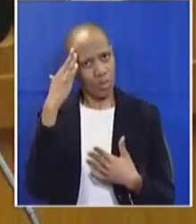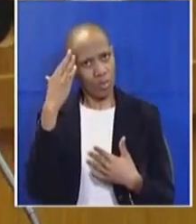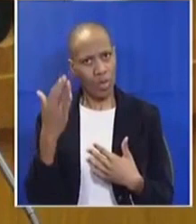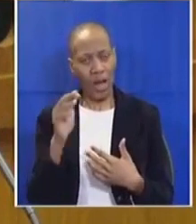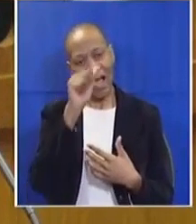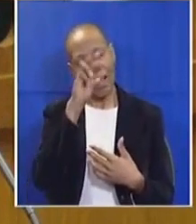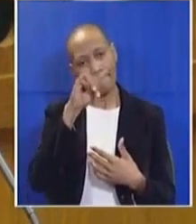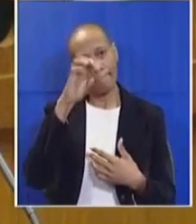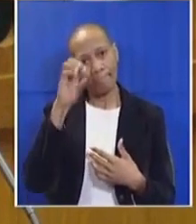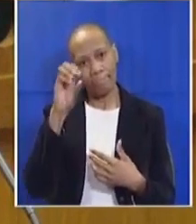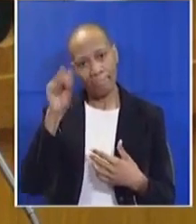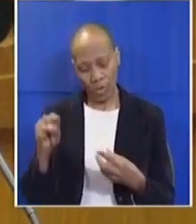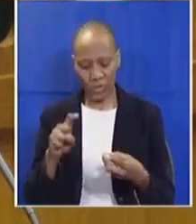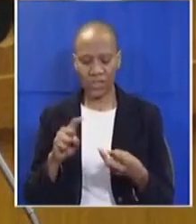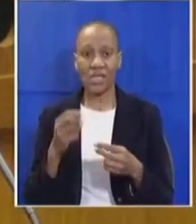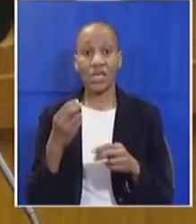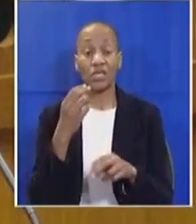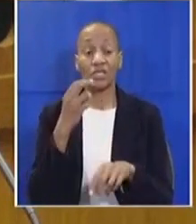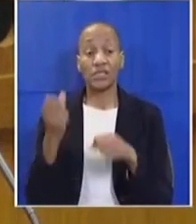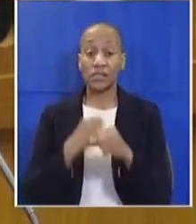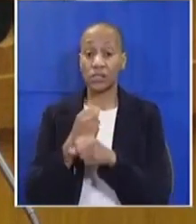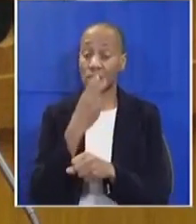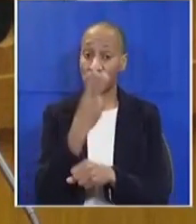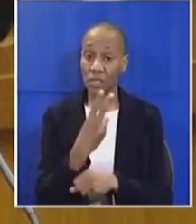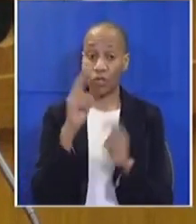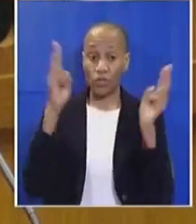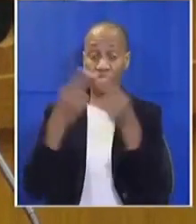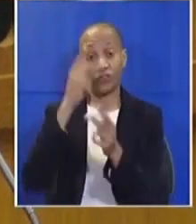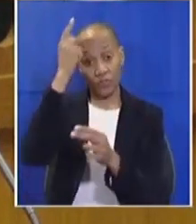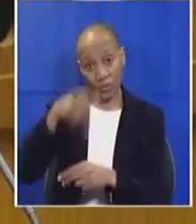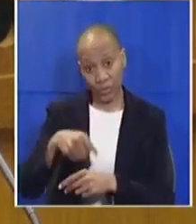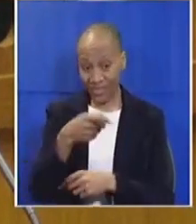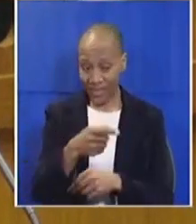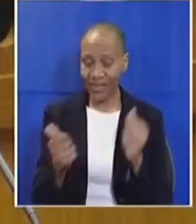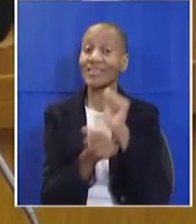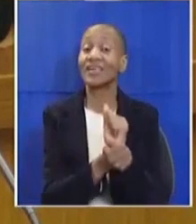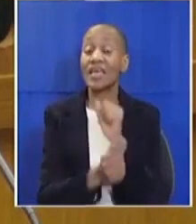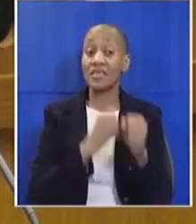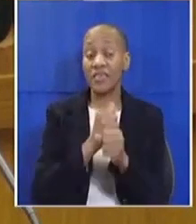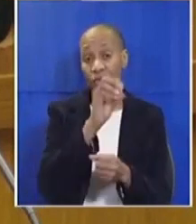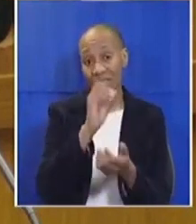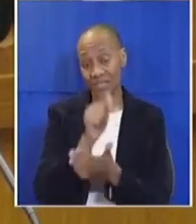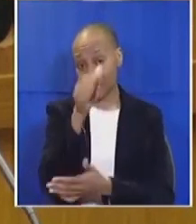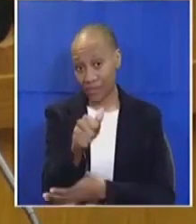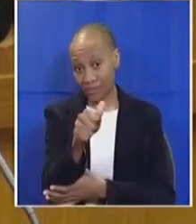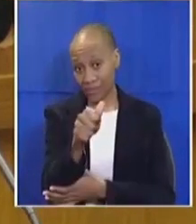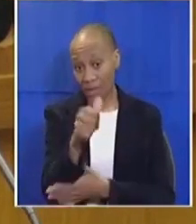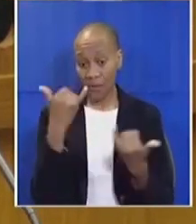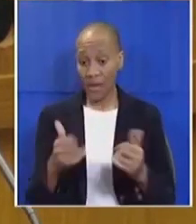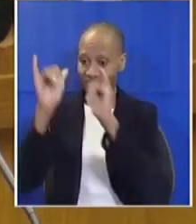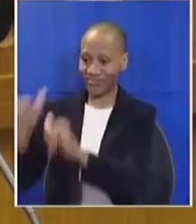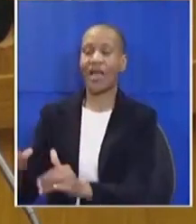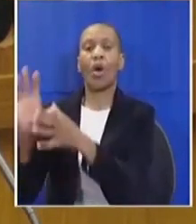Amos Alma Monareng, a second-year informatics student at the University of Pretoria, arrested in 2016, is at